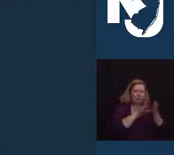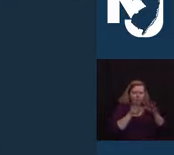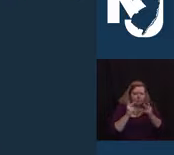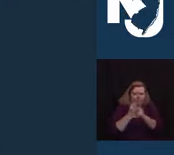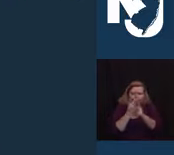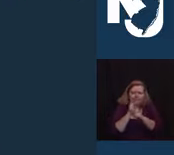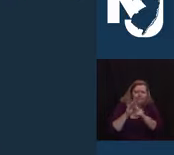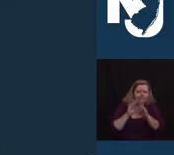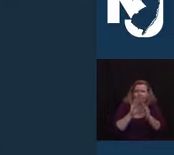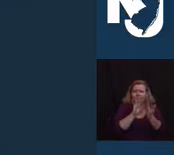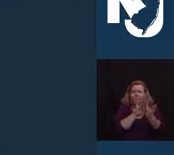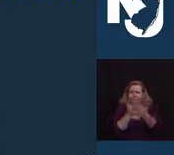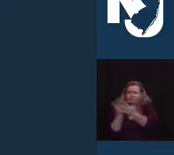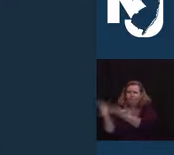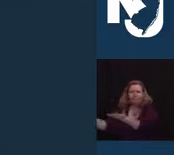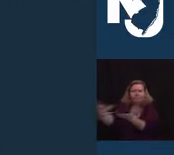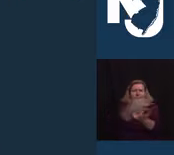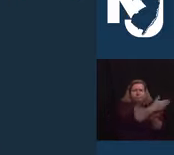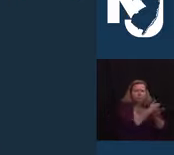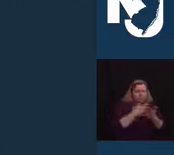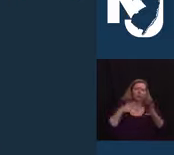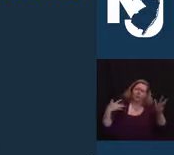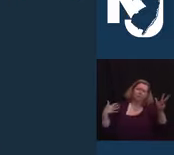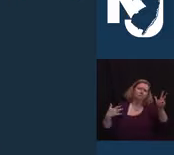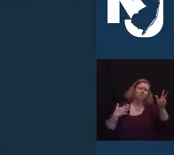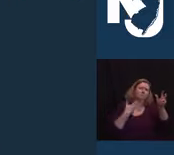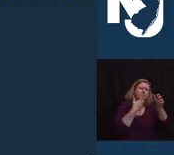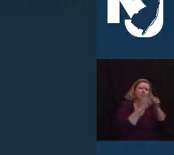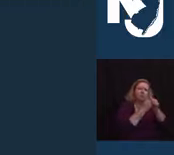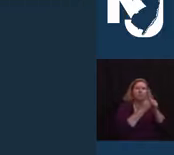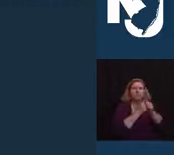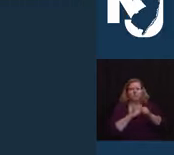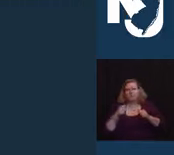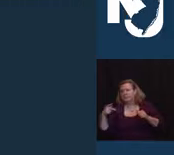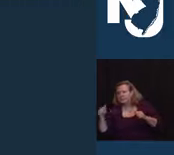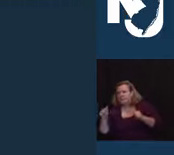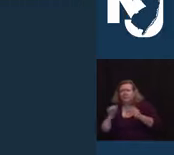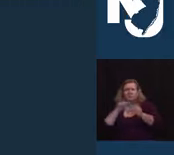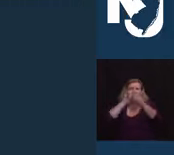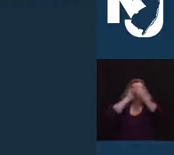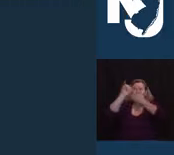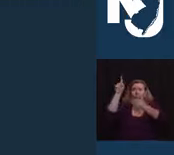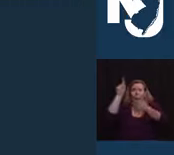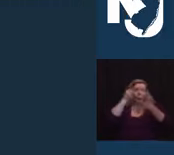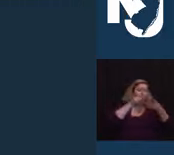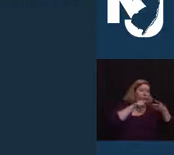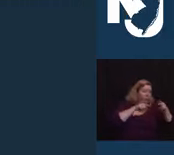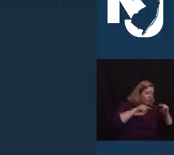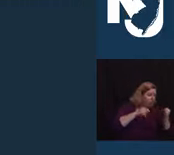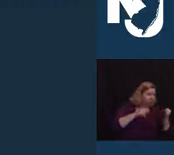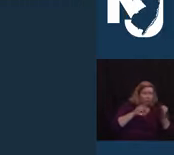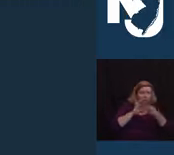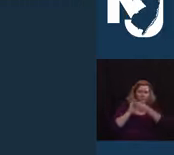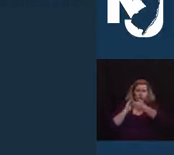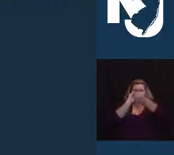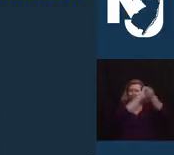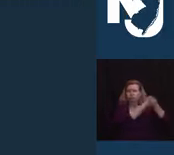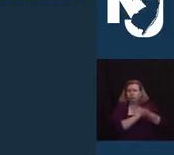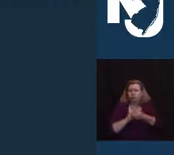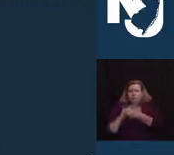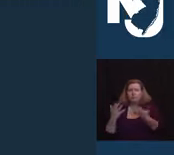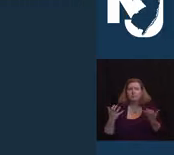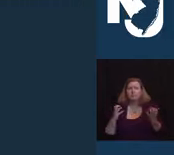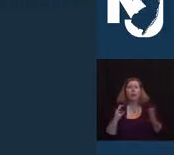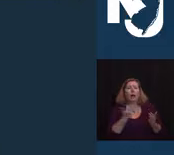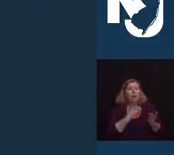we continue to work with our partners in our neighboring states and the federal government to share data so we can get as accurate a count as